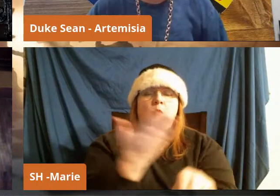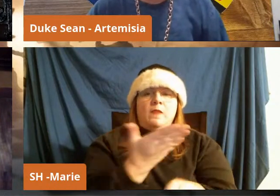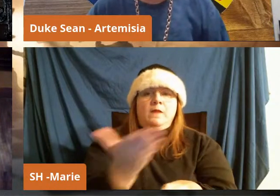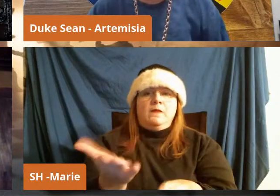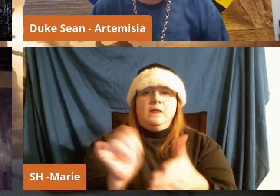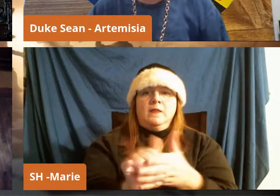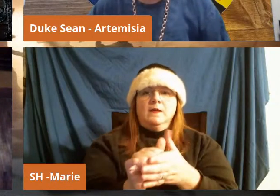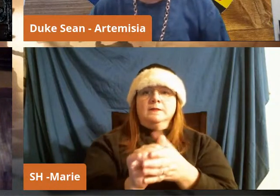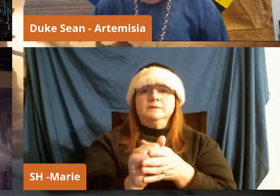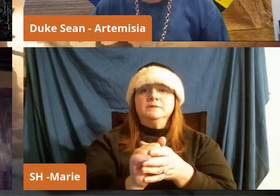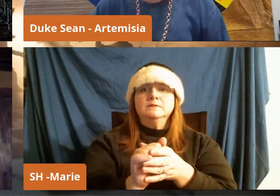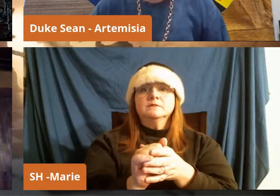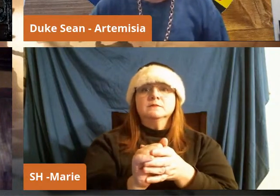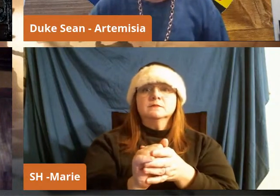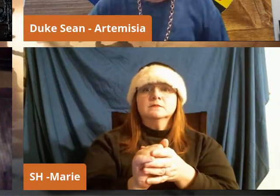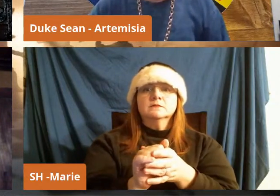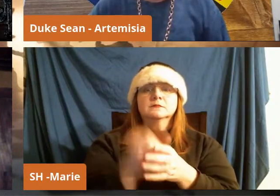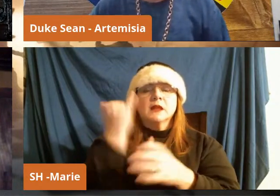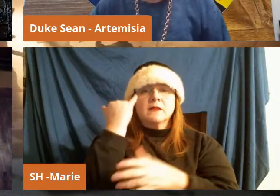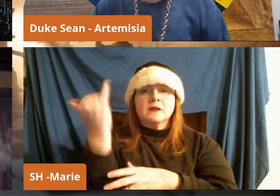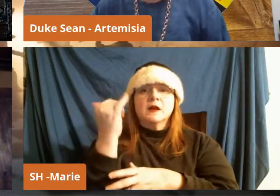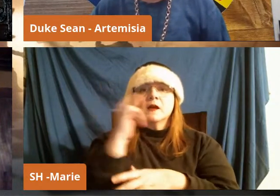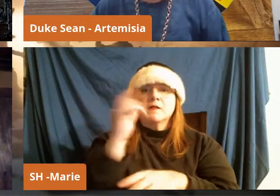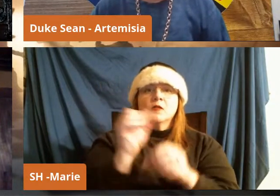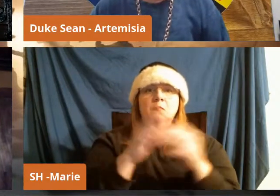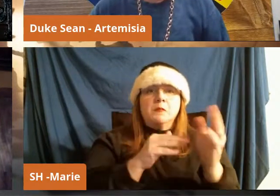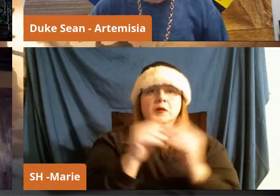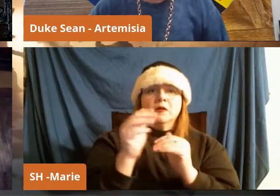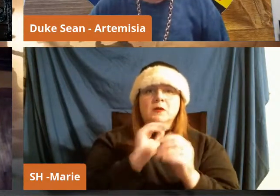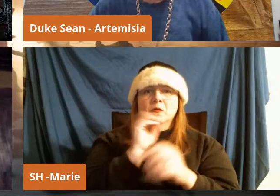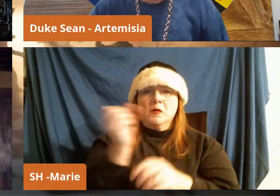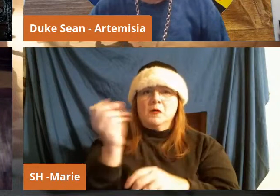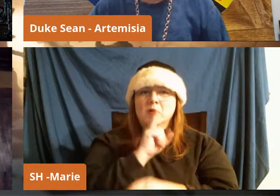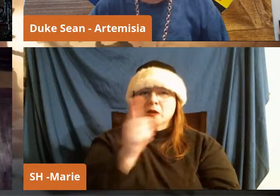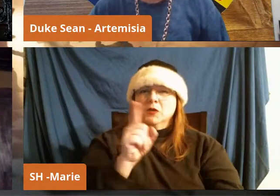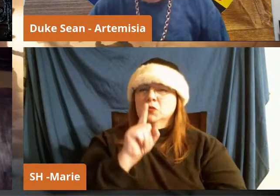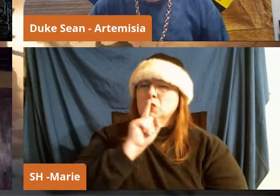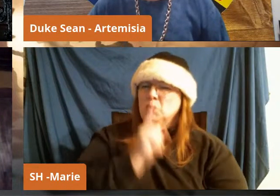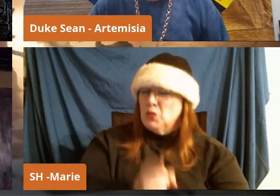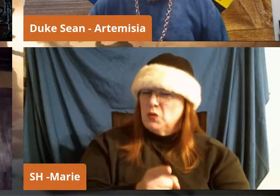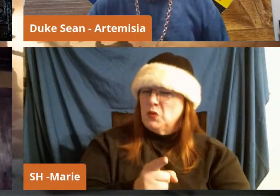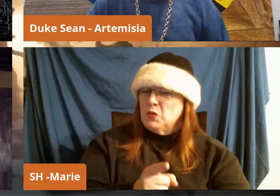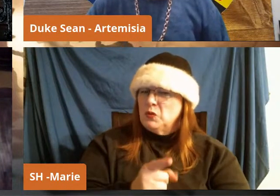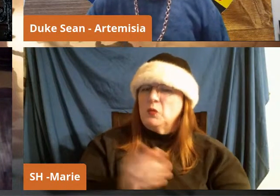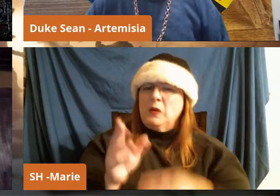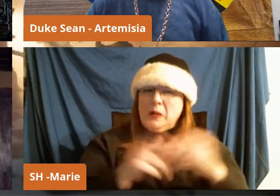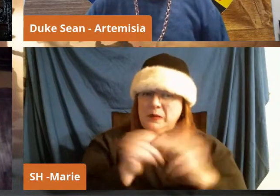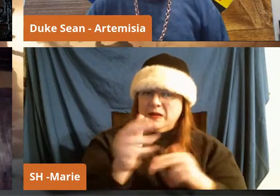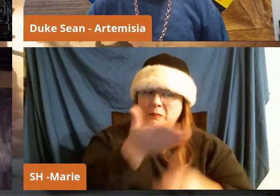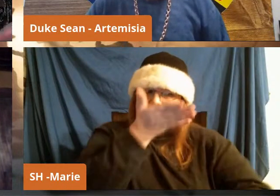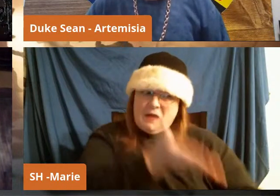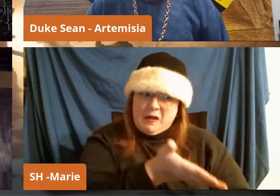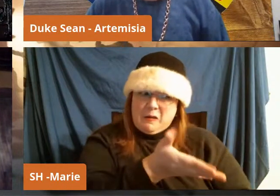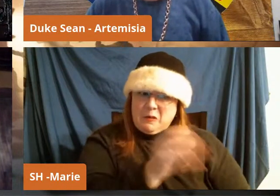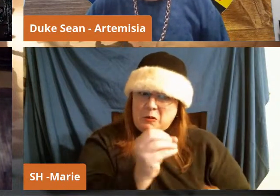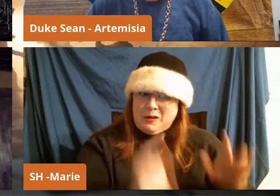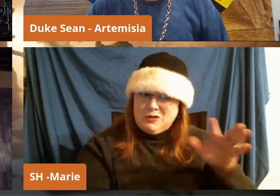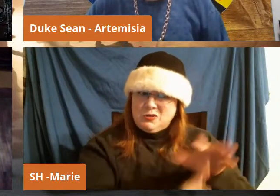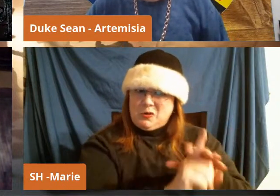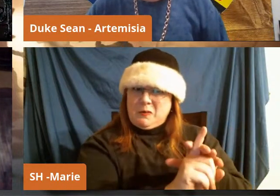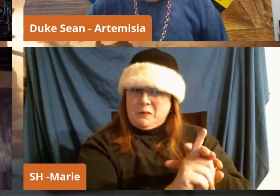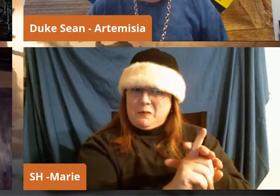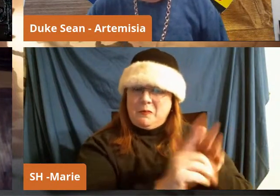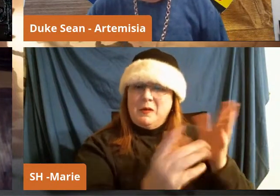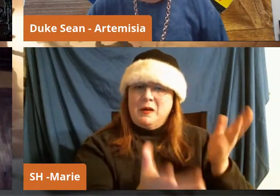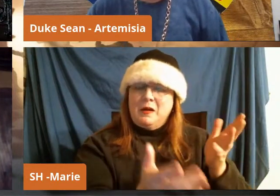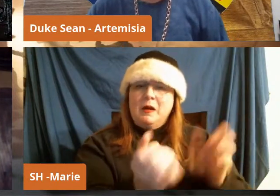like the idea of if you build it, they will come isn't true. We've built it; it's there, but nobody's coming. I think it